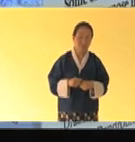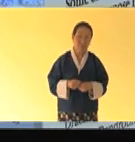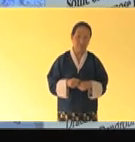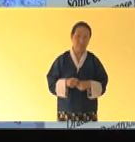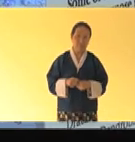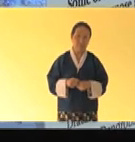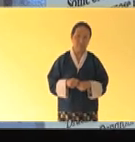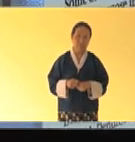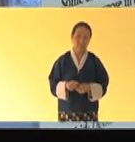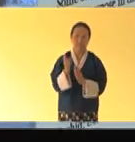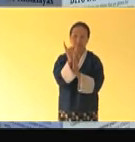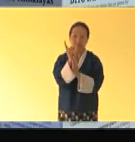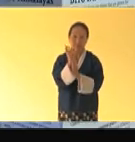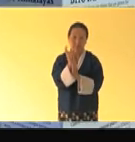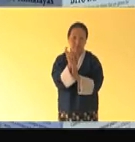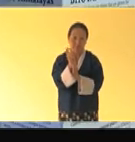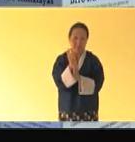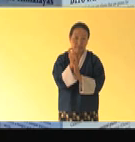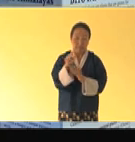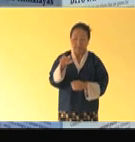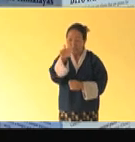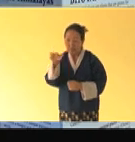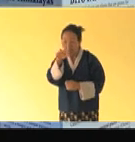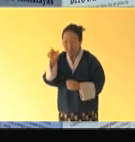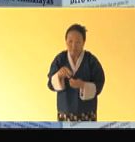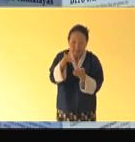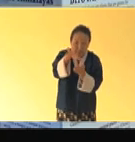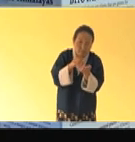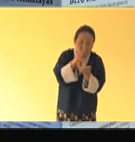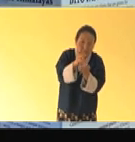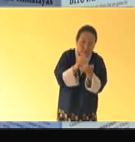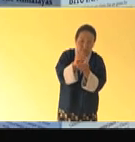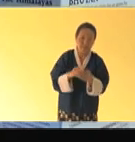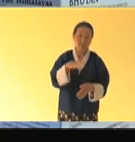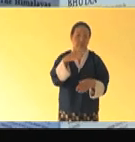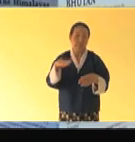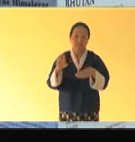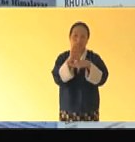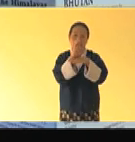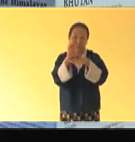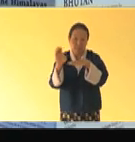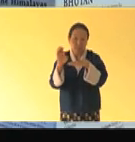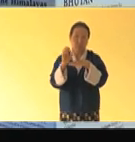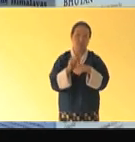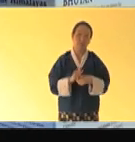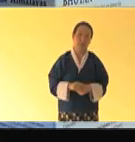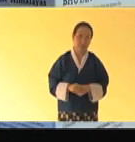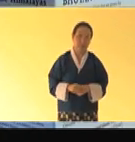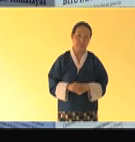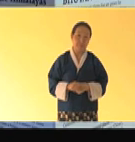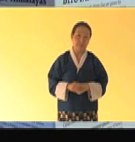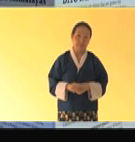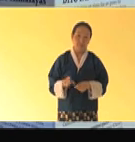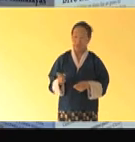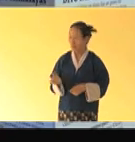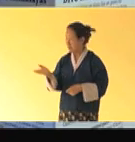everybody knows Yartsagenbub. I think this is this June month is the right time for the Kodisev collection. So, these